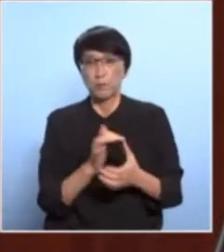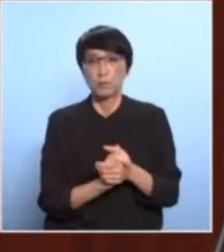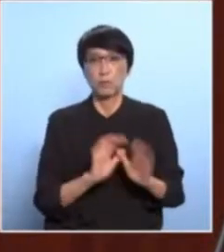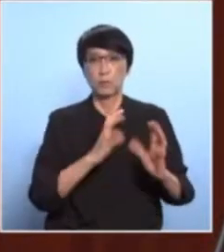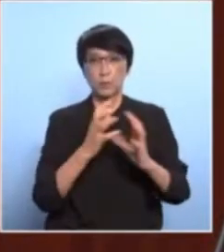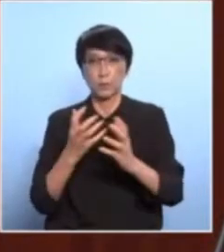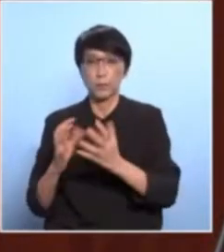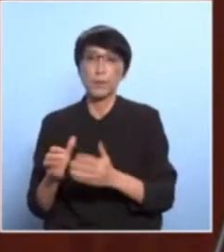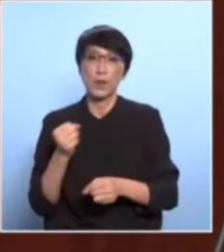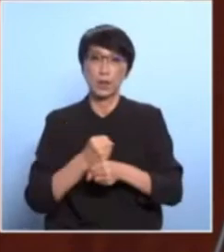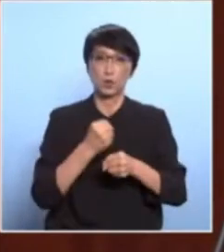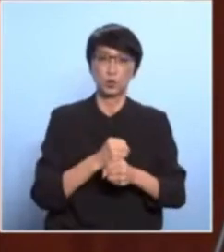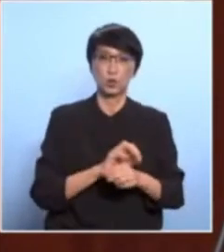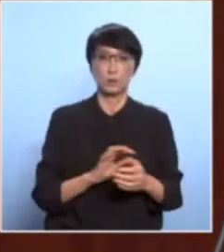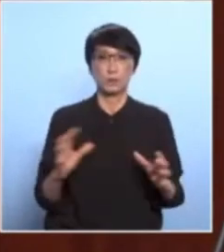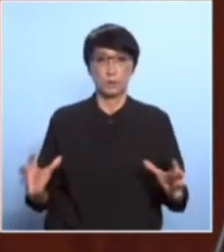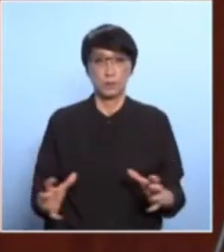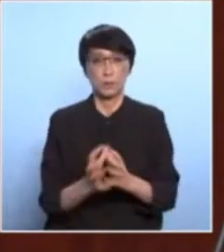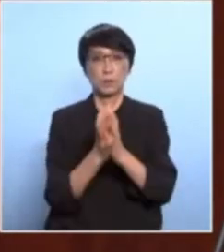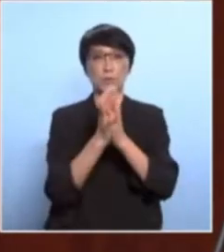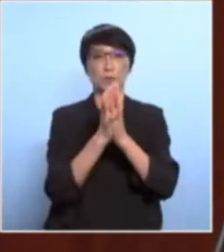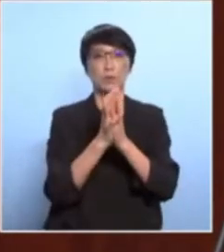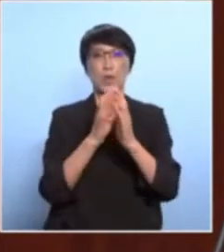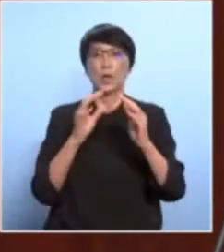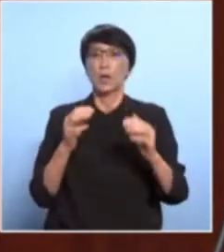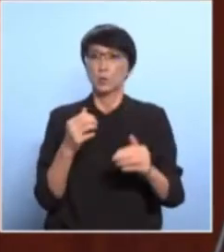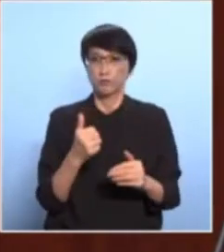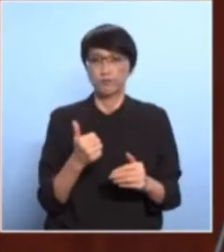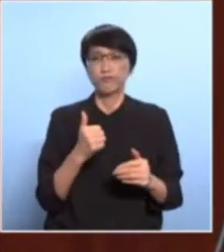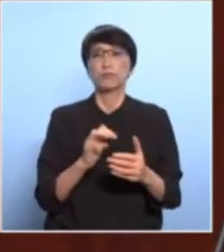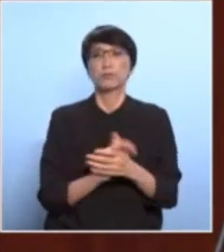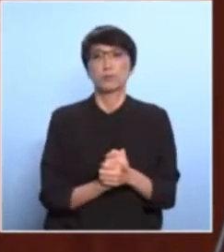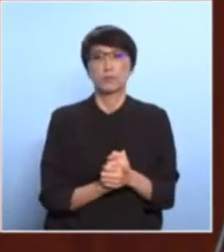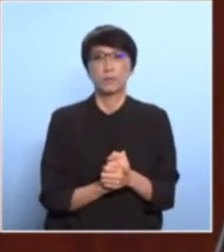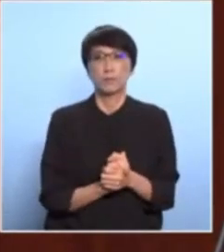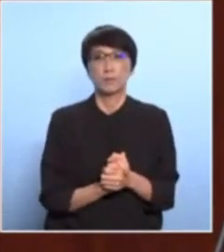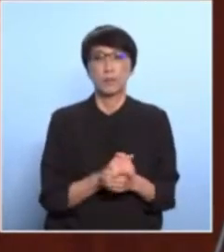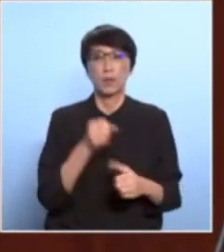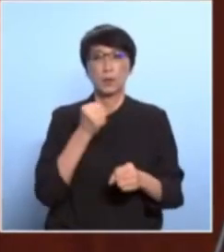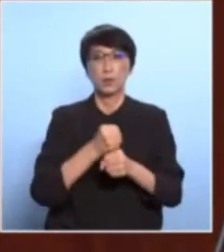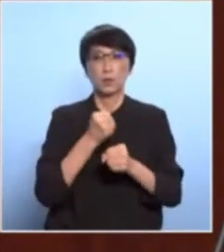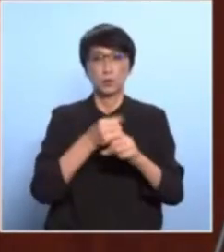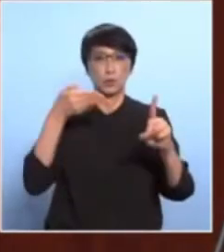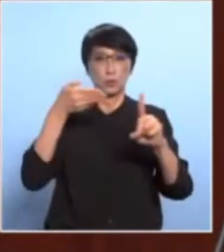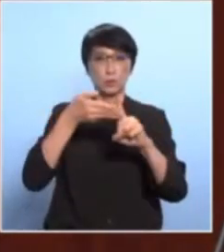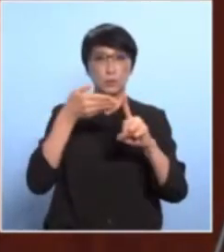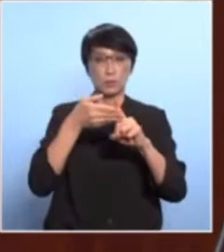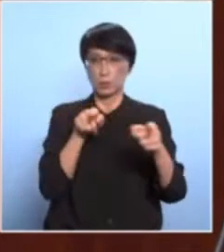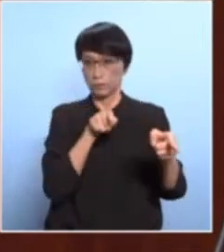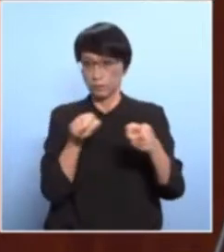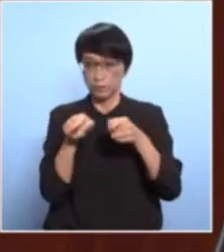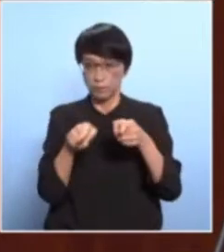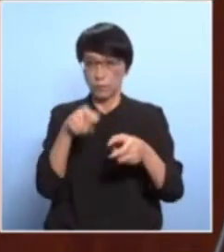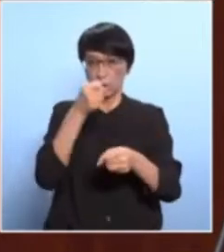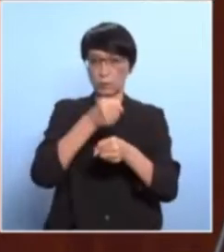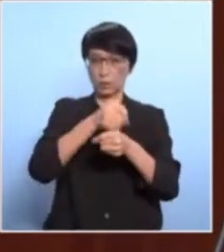indicators, KPIs. The performance of departments has generally met my expectations. The indicators have enabled me to monitor